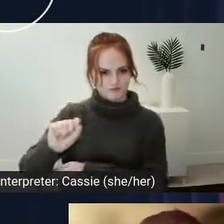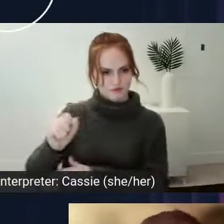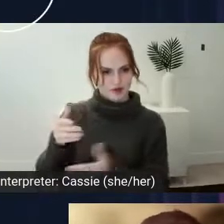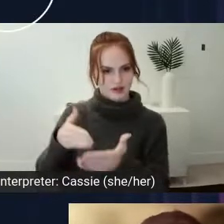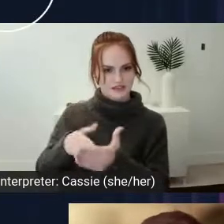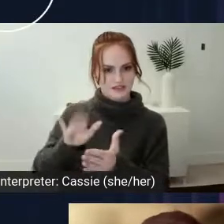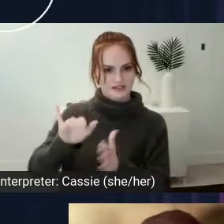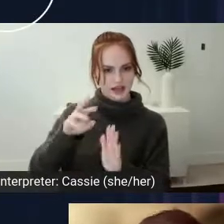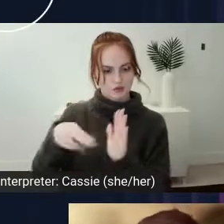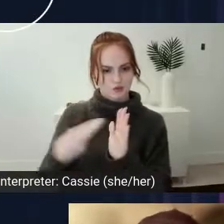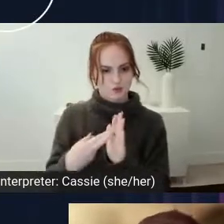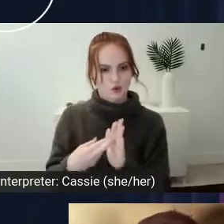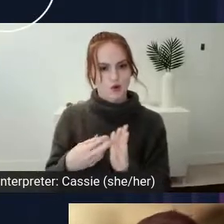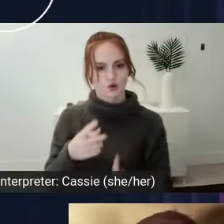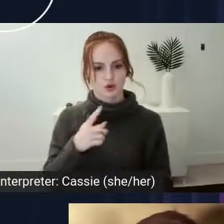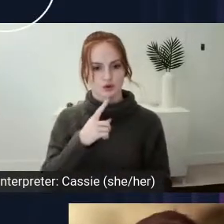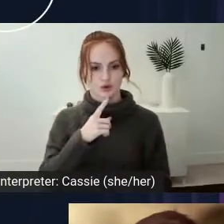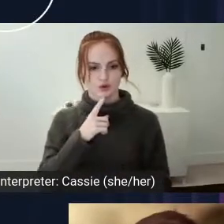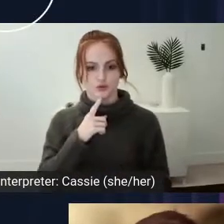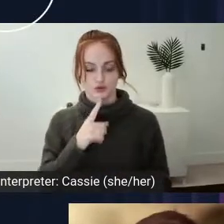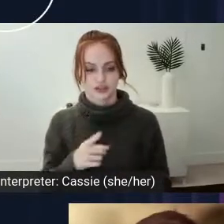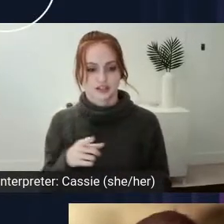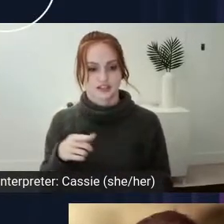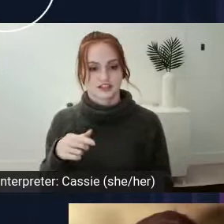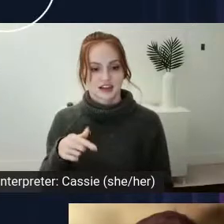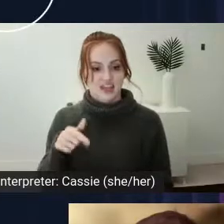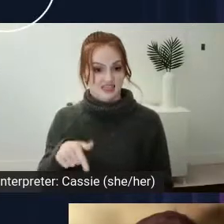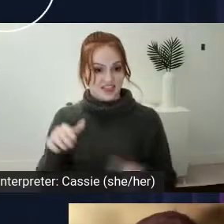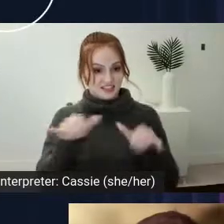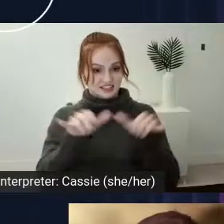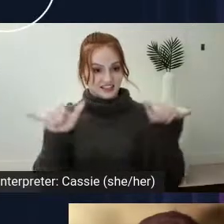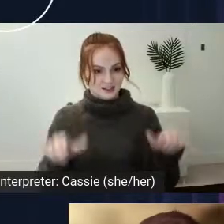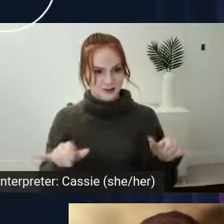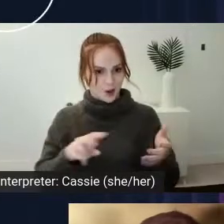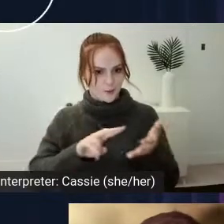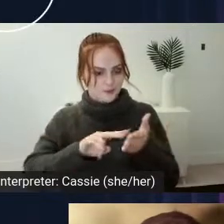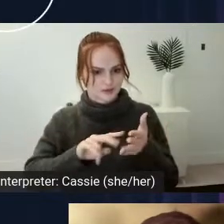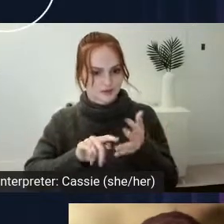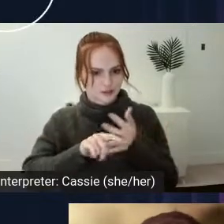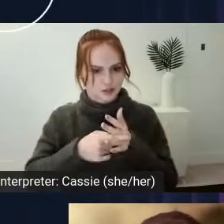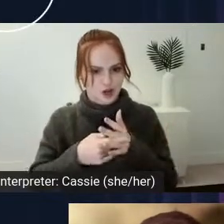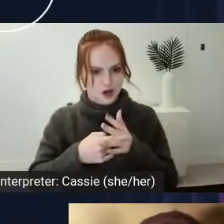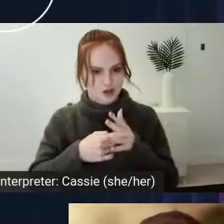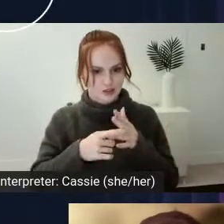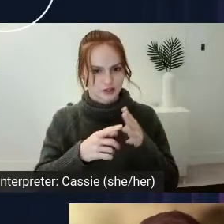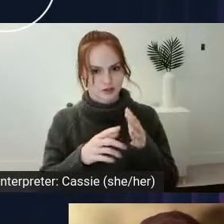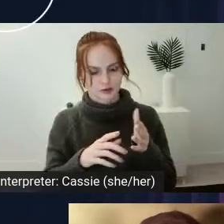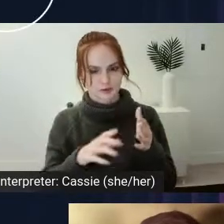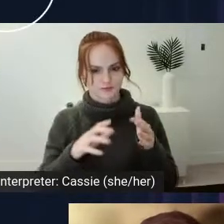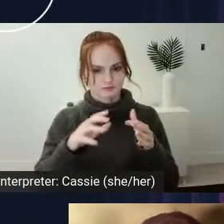really dismantling this system,